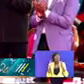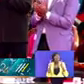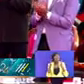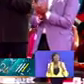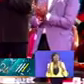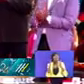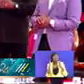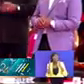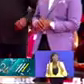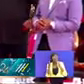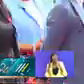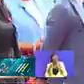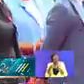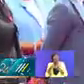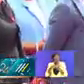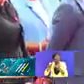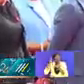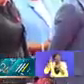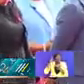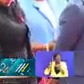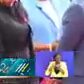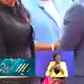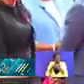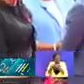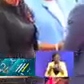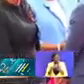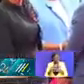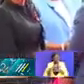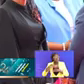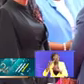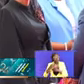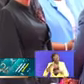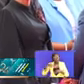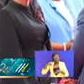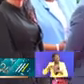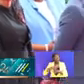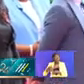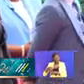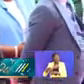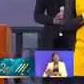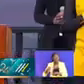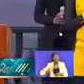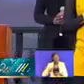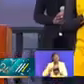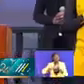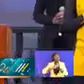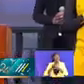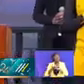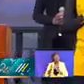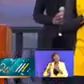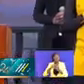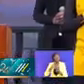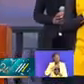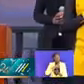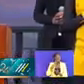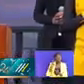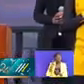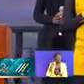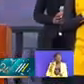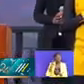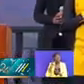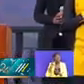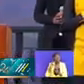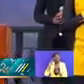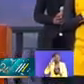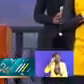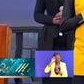Mark and I remember immediately after the elections we began to see stadiums